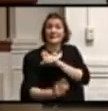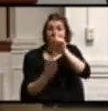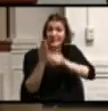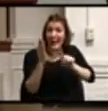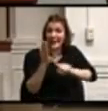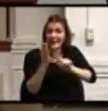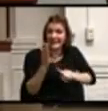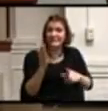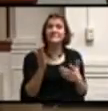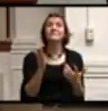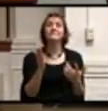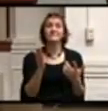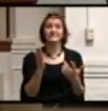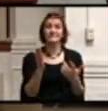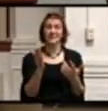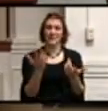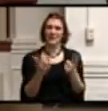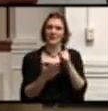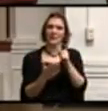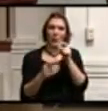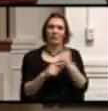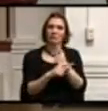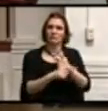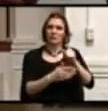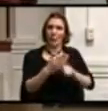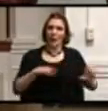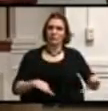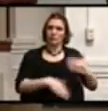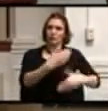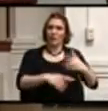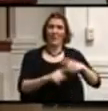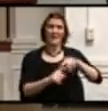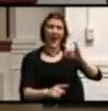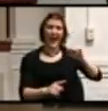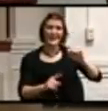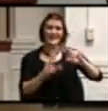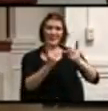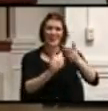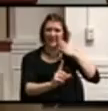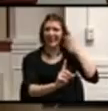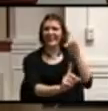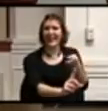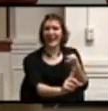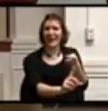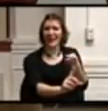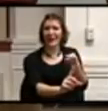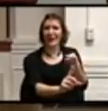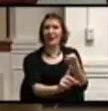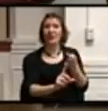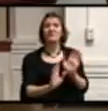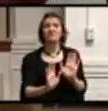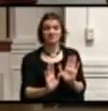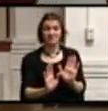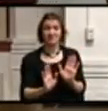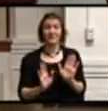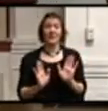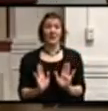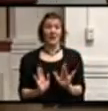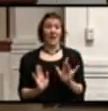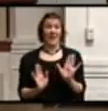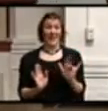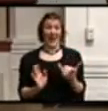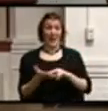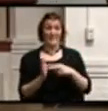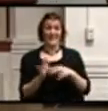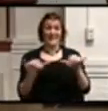detectives, obviously the IT, the heart of the facility. All of that needs to be in the addition. Make a long story short, it did increase